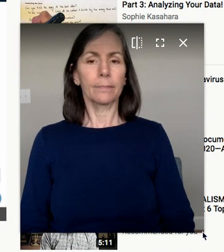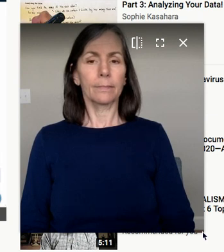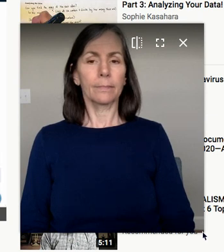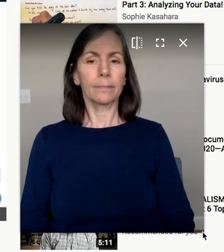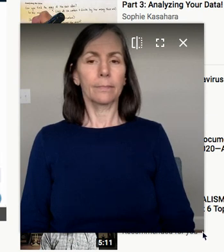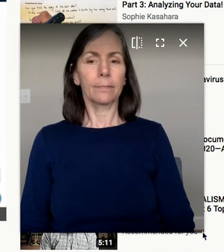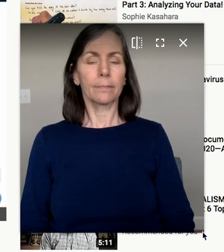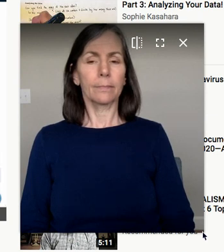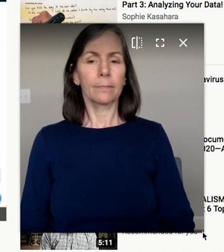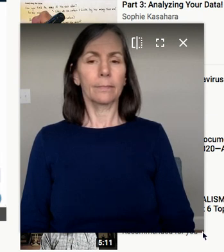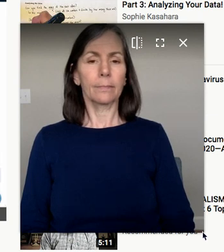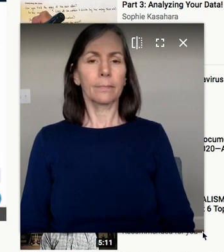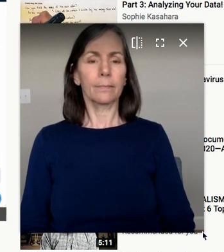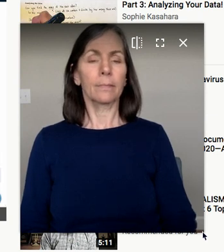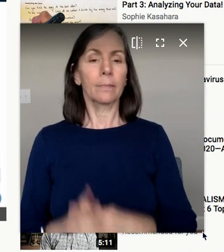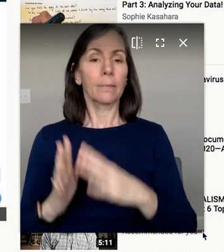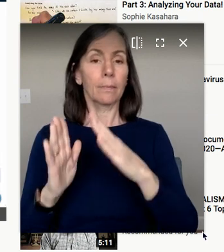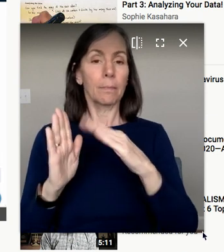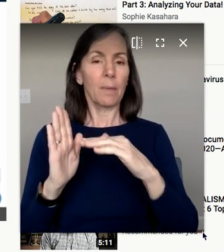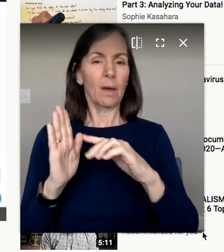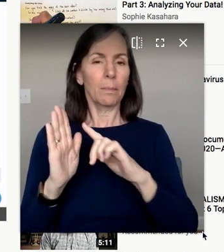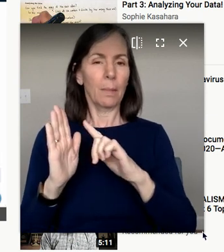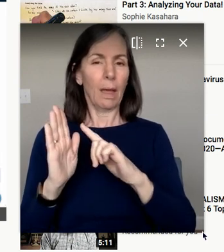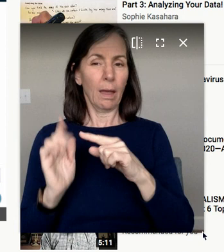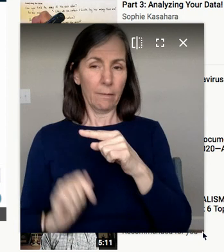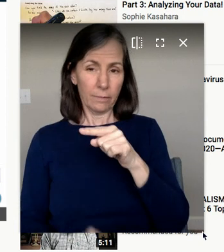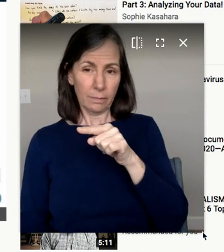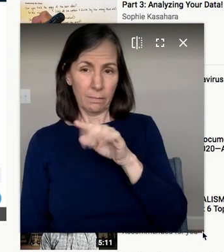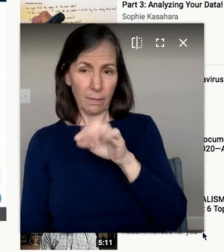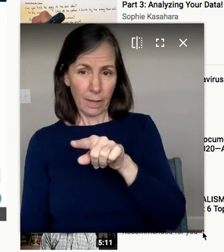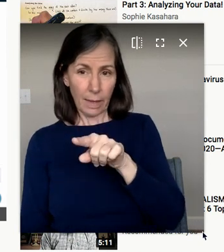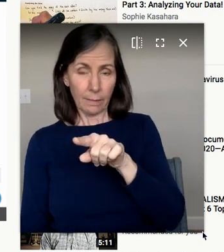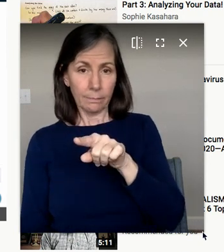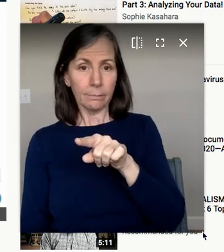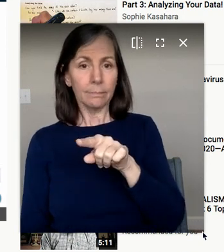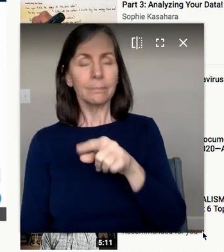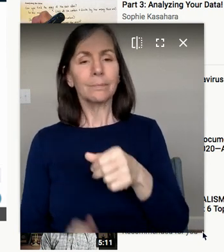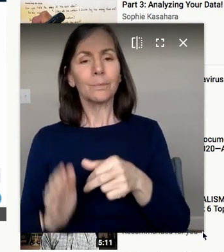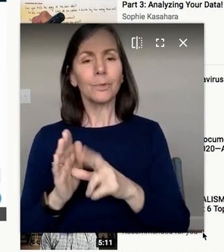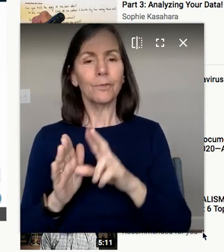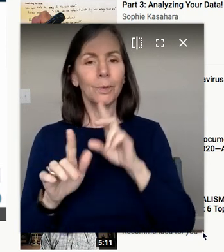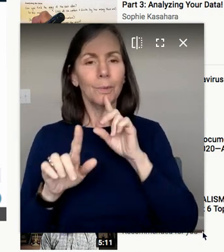And in the bottom left corner, it says review answers.